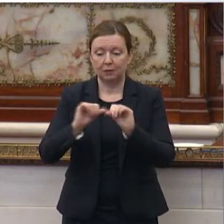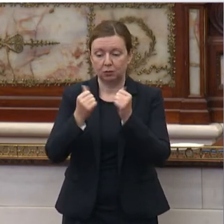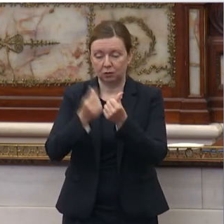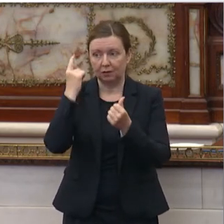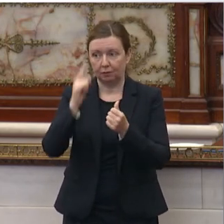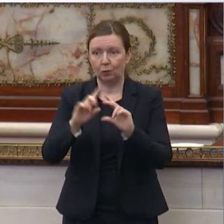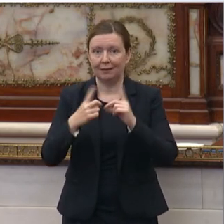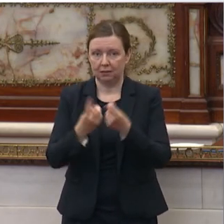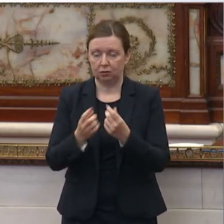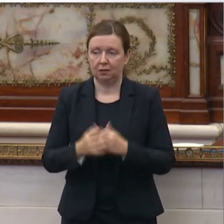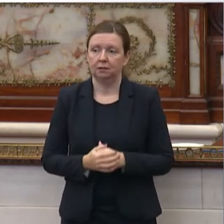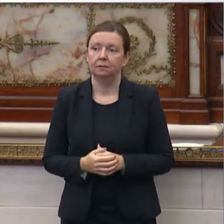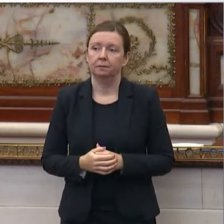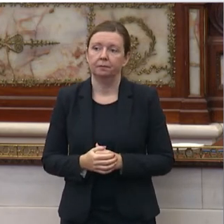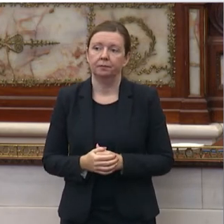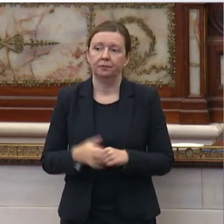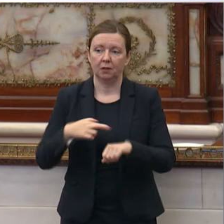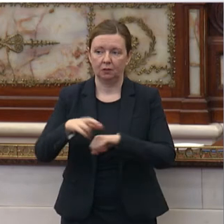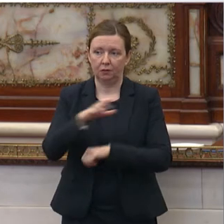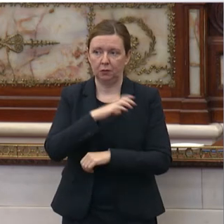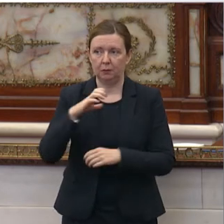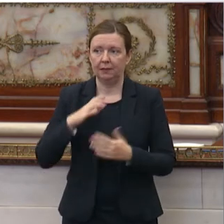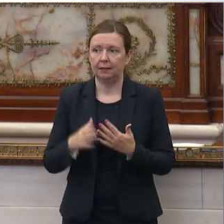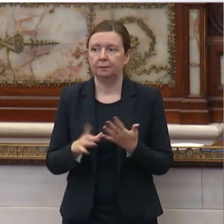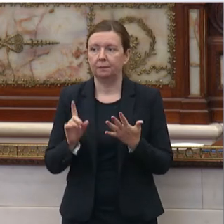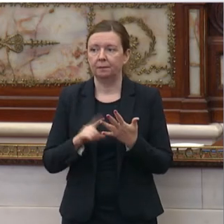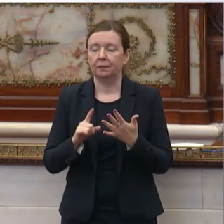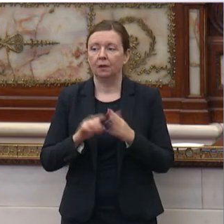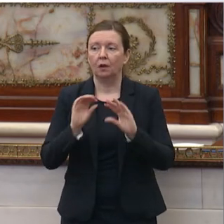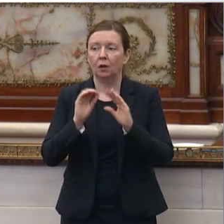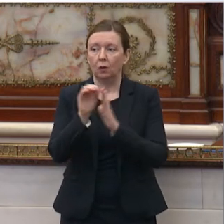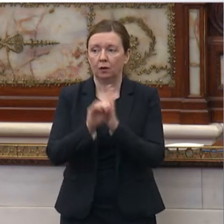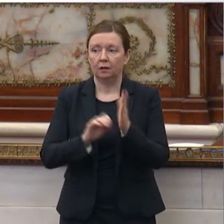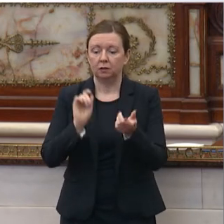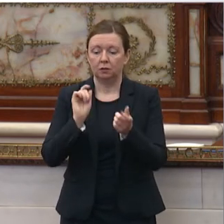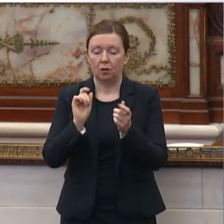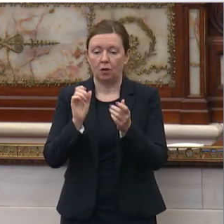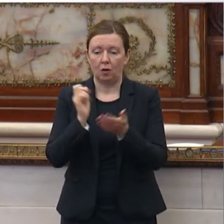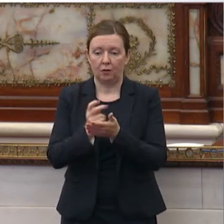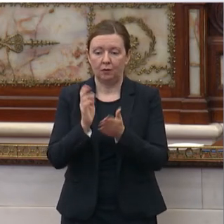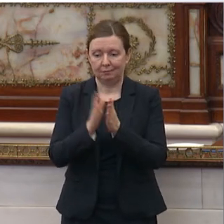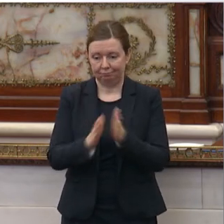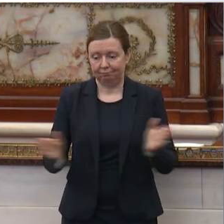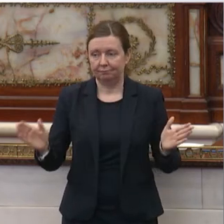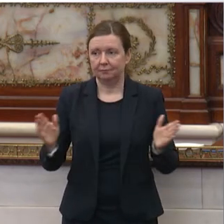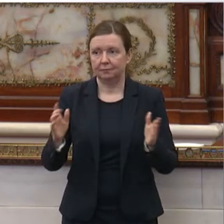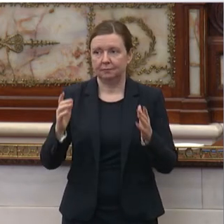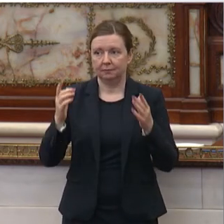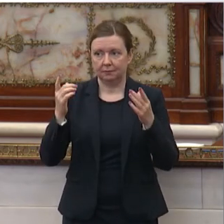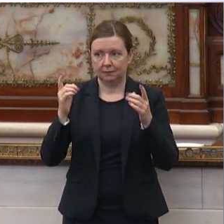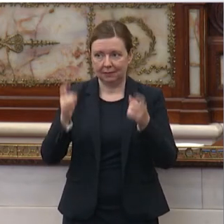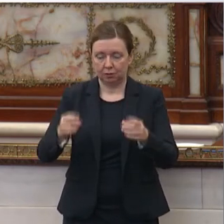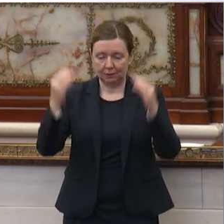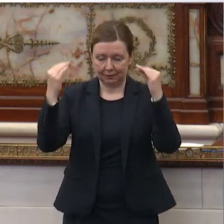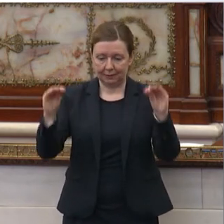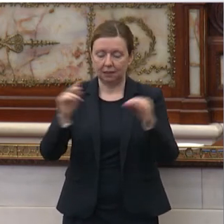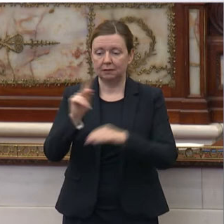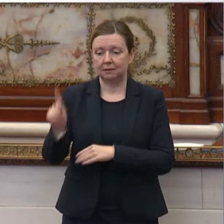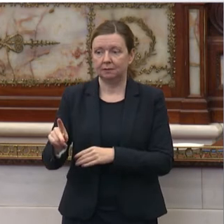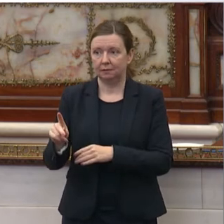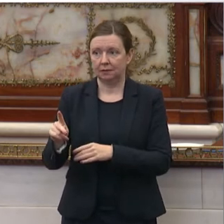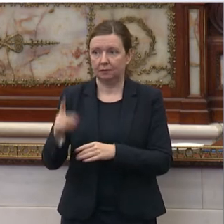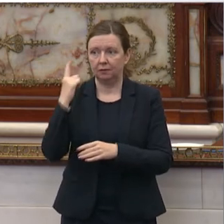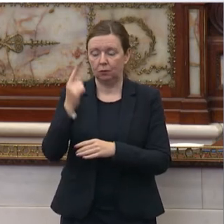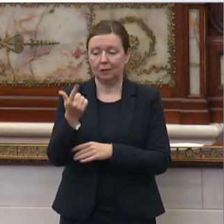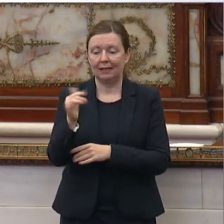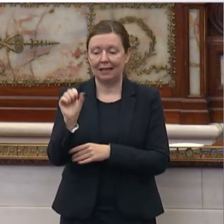the district. For the committee. And an ordinance authorizing generally the continued issuance and sale by the City of Philadelphia of Gasworks